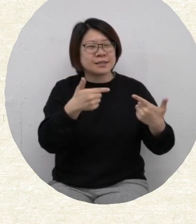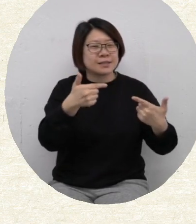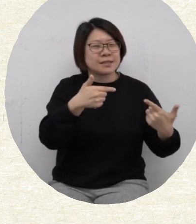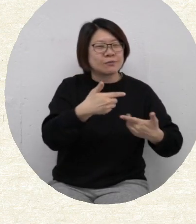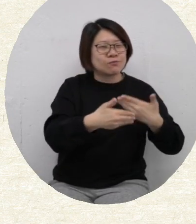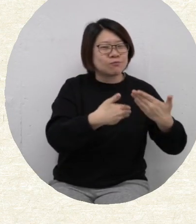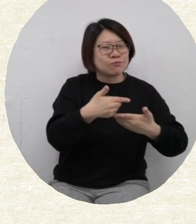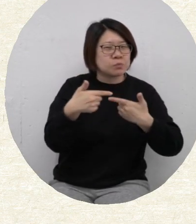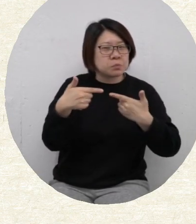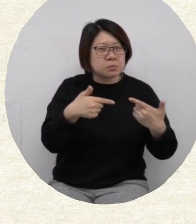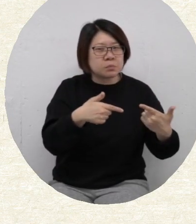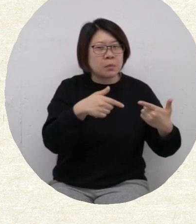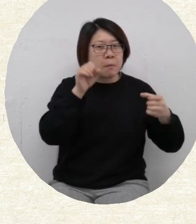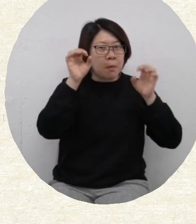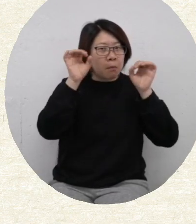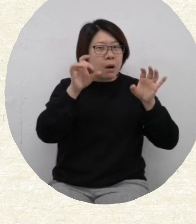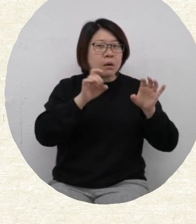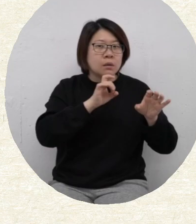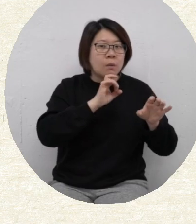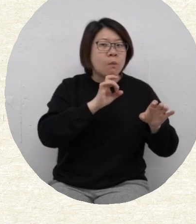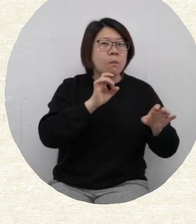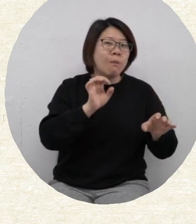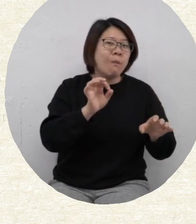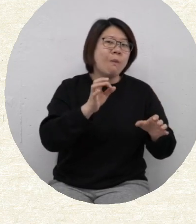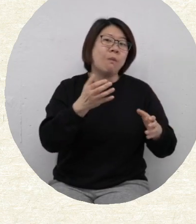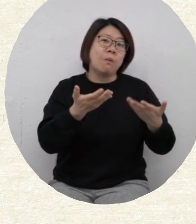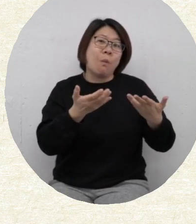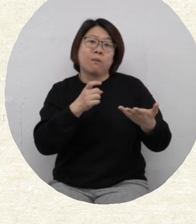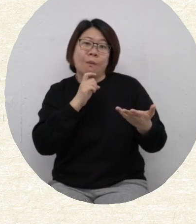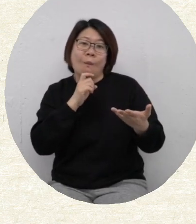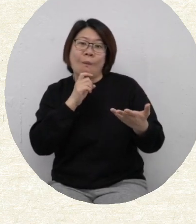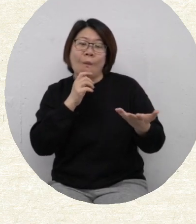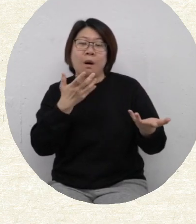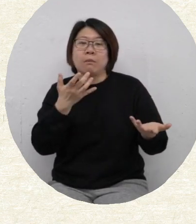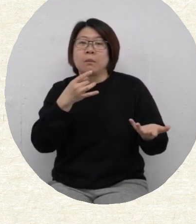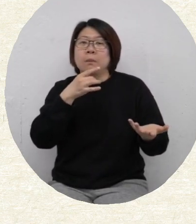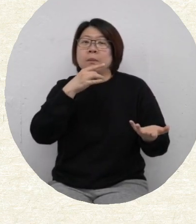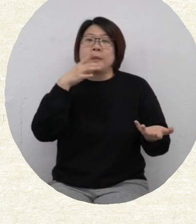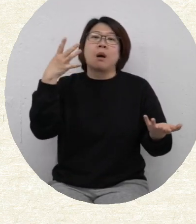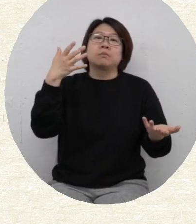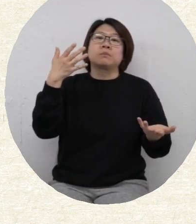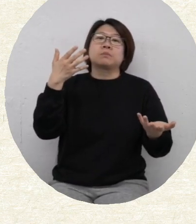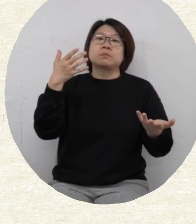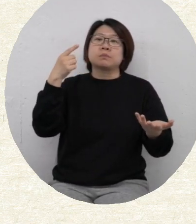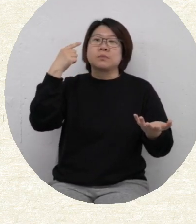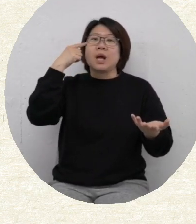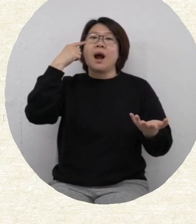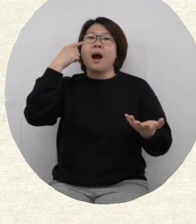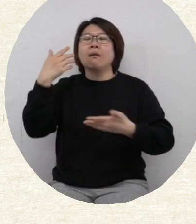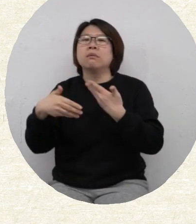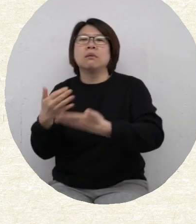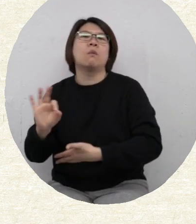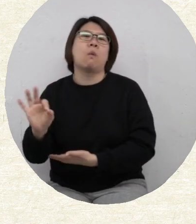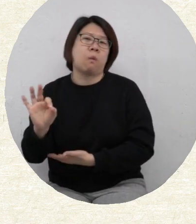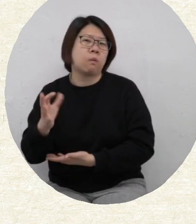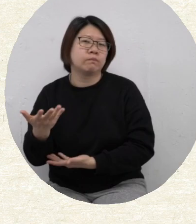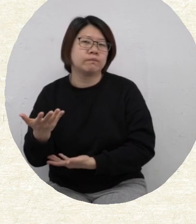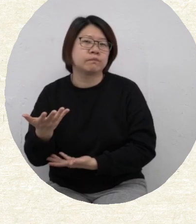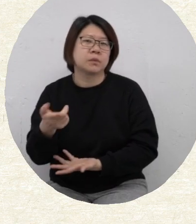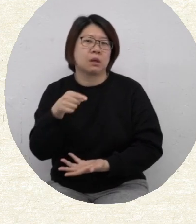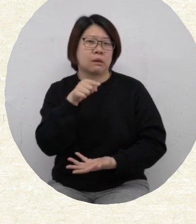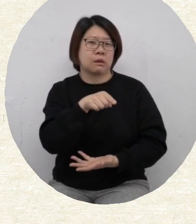I think it was sort of an accident in some ways, but a lot of the things happened